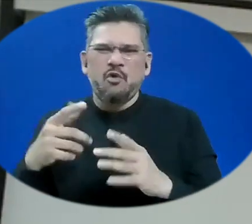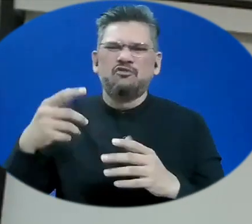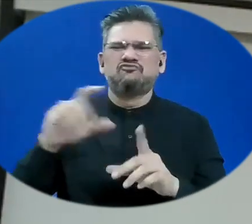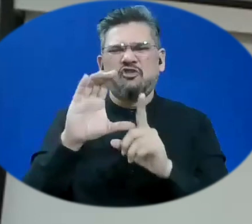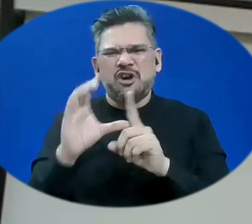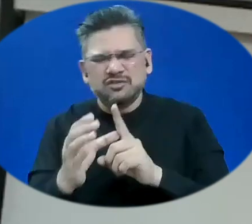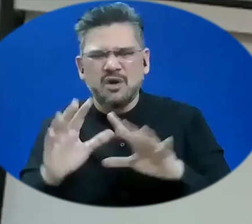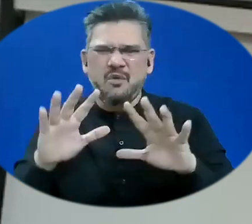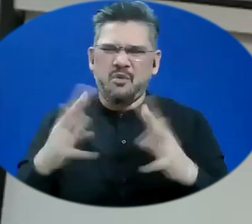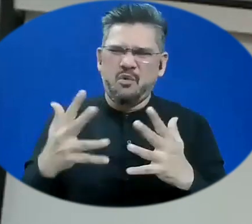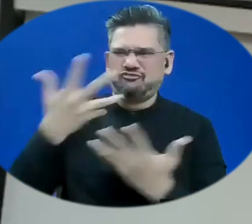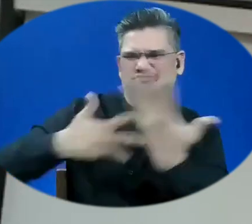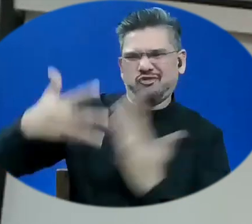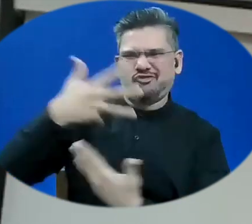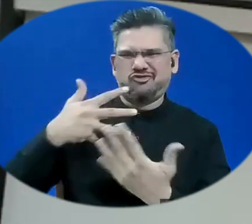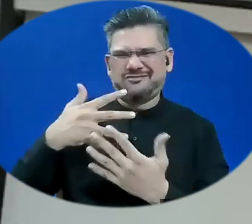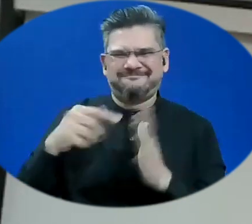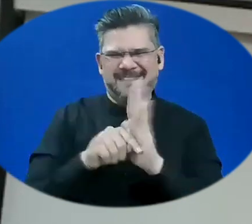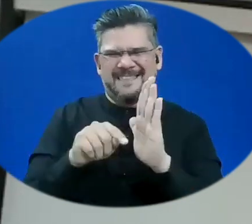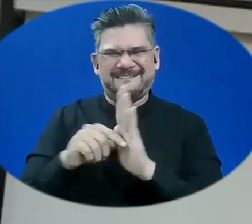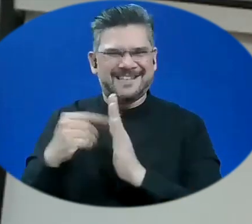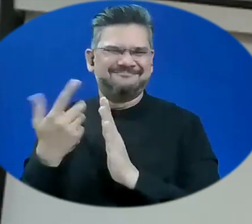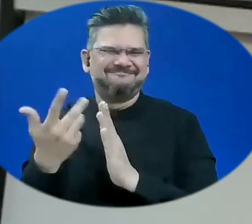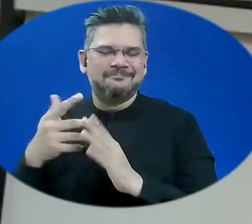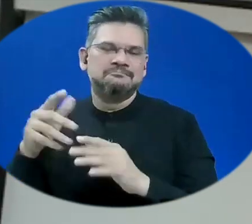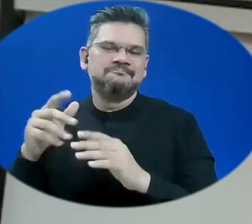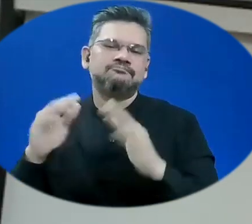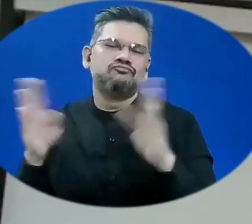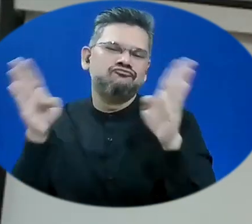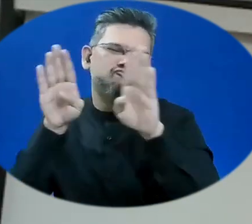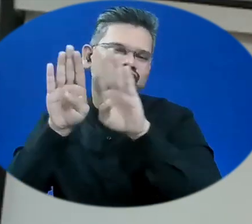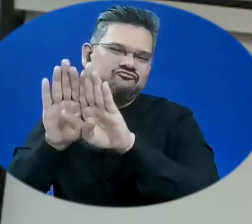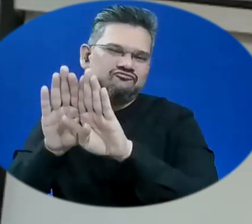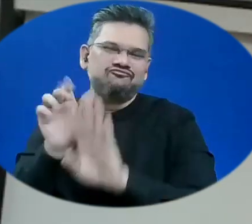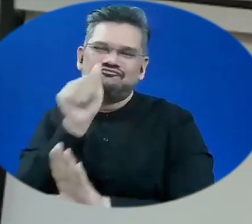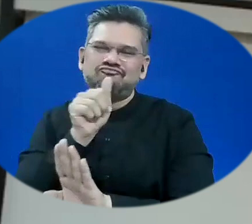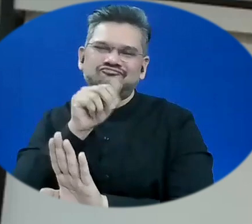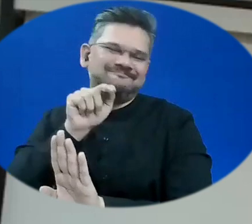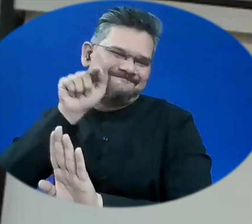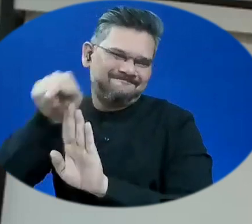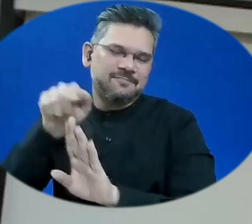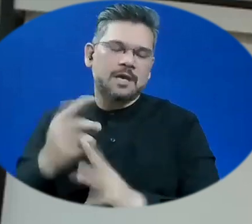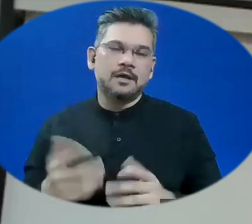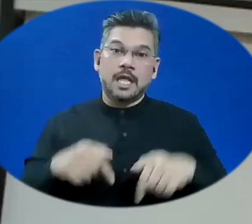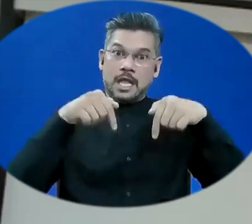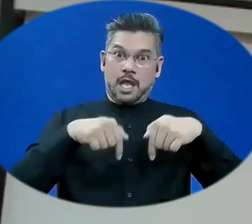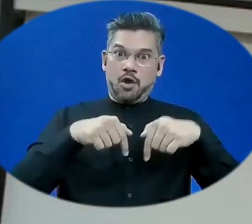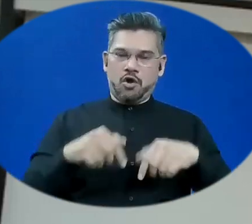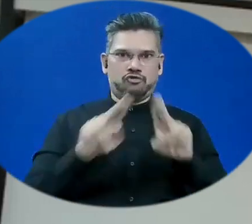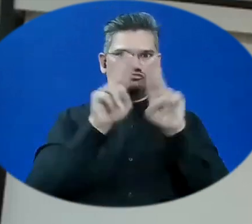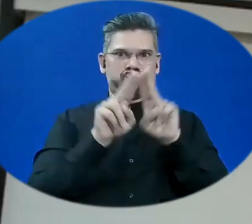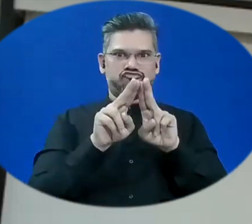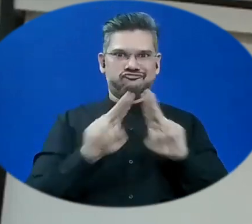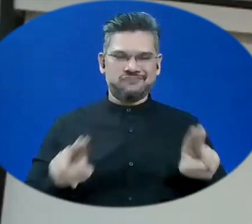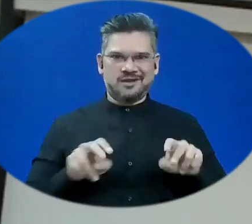more. Today, we will hear and interact with an international panel of speakers composed of current and former